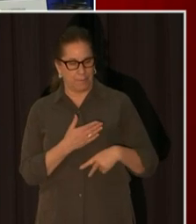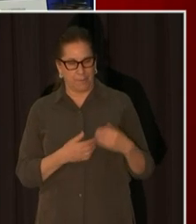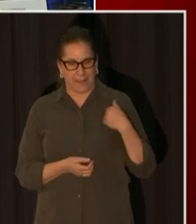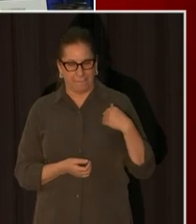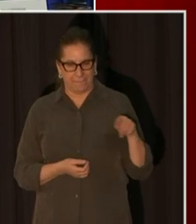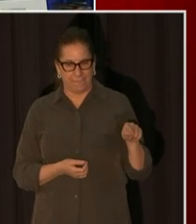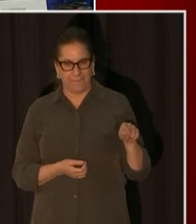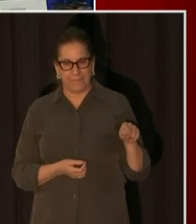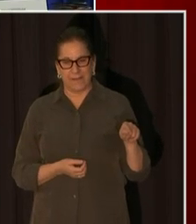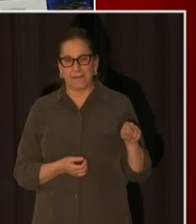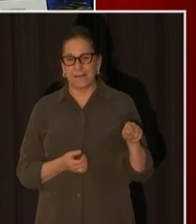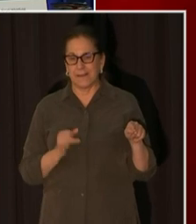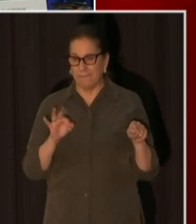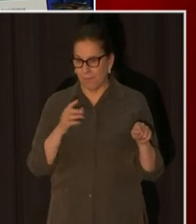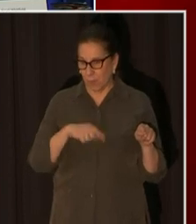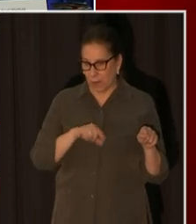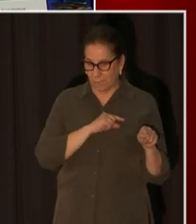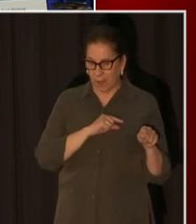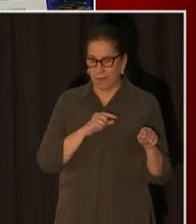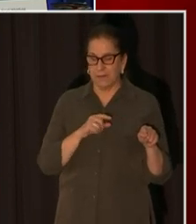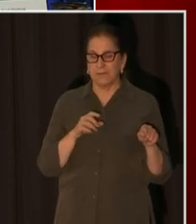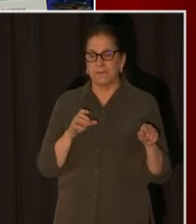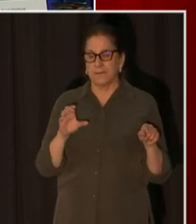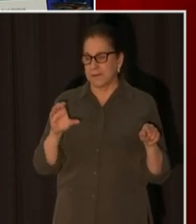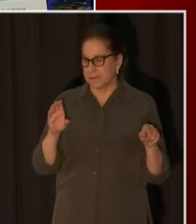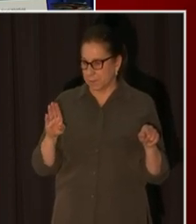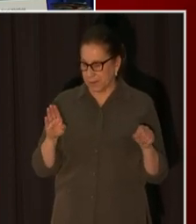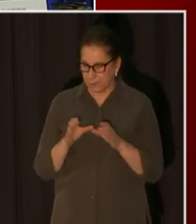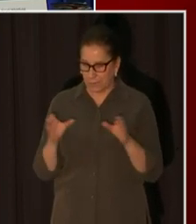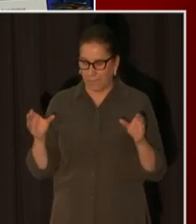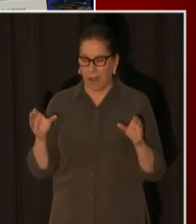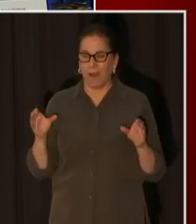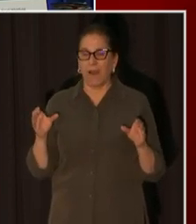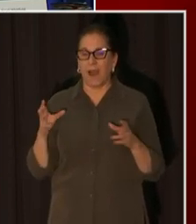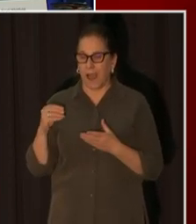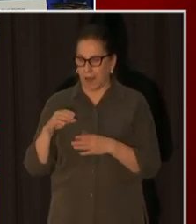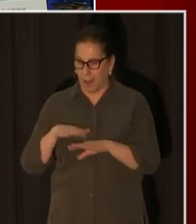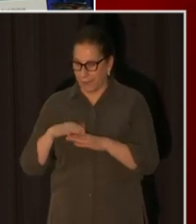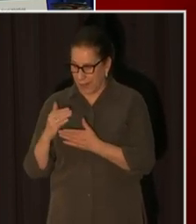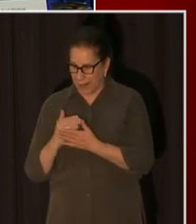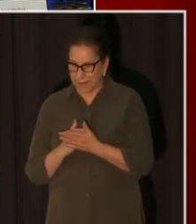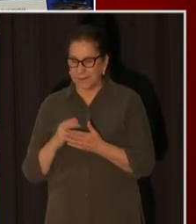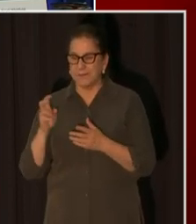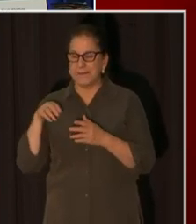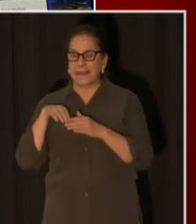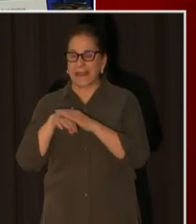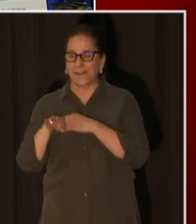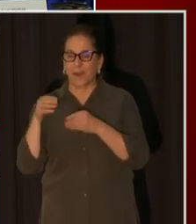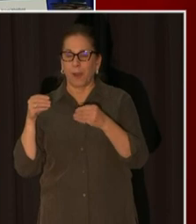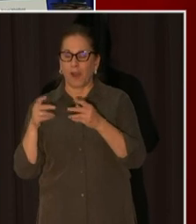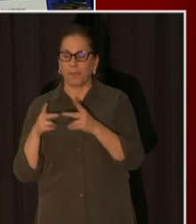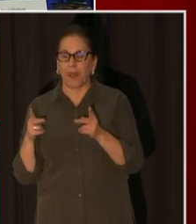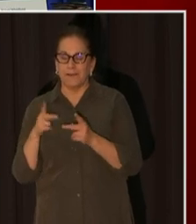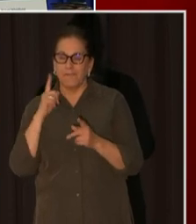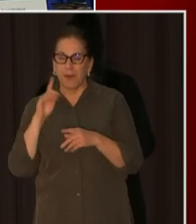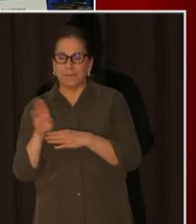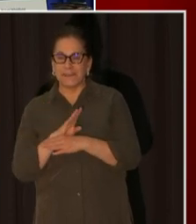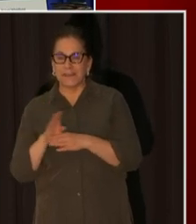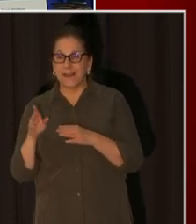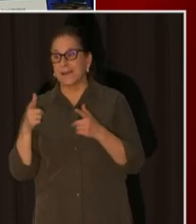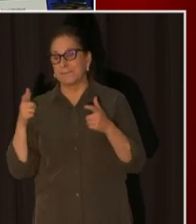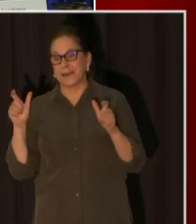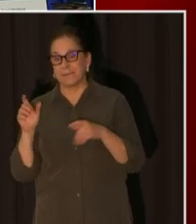as mayor, and each of the main streets have small grants that are available. So if you are in a main street,